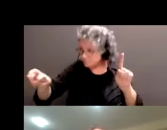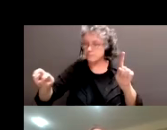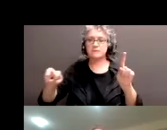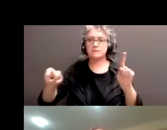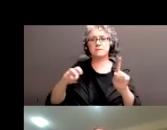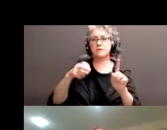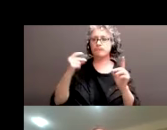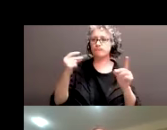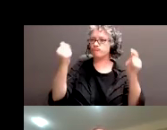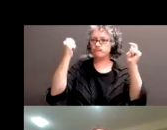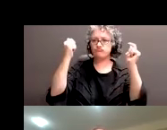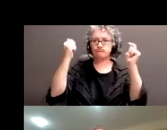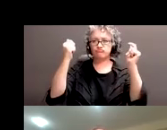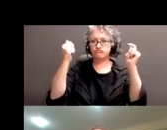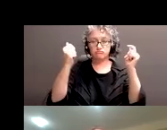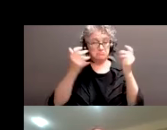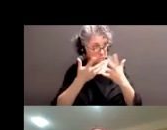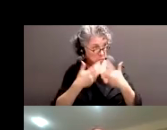And